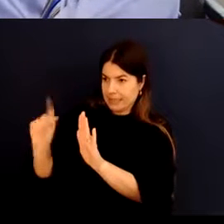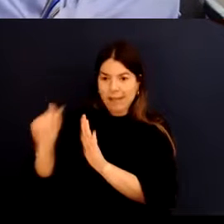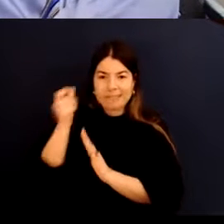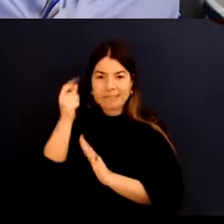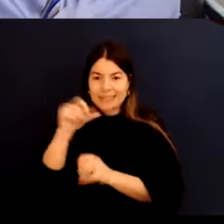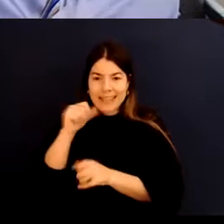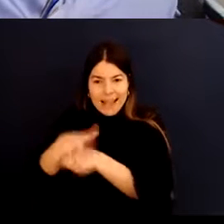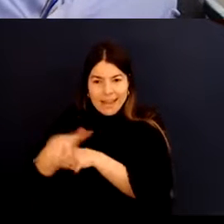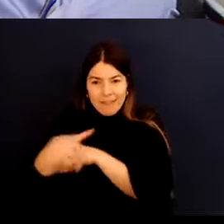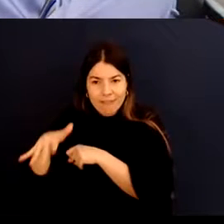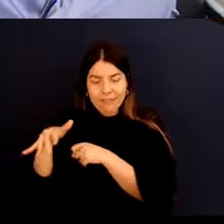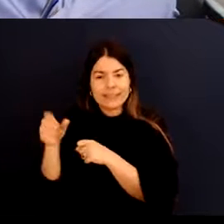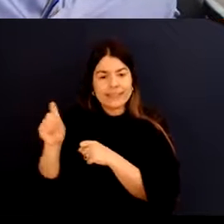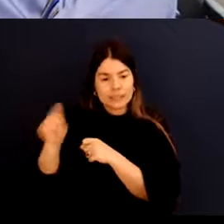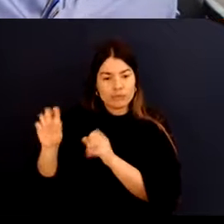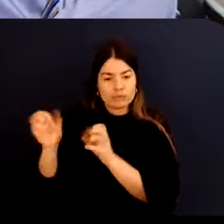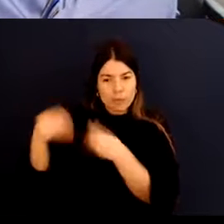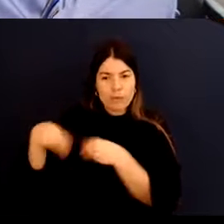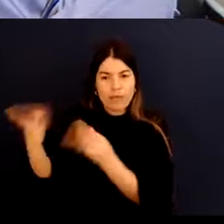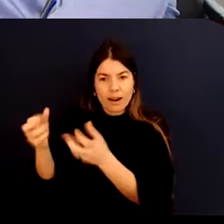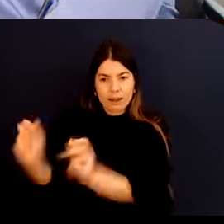we accommodate our disability community.